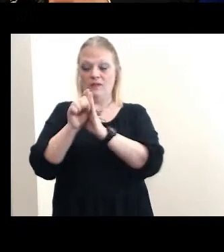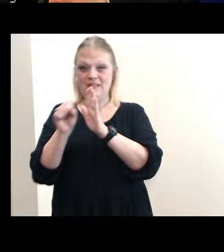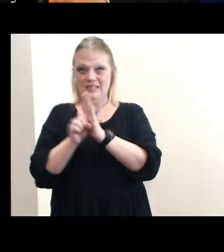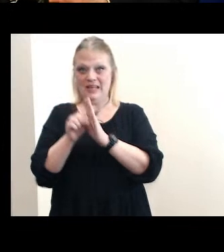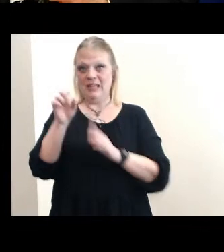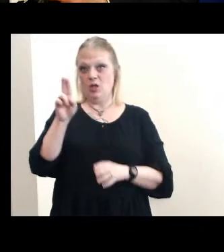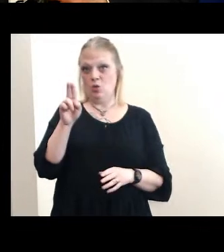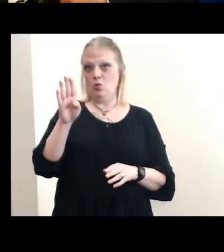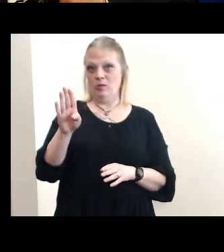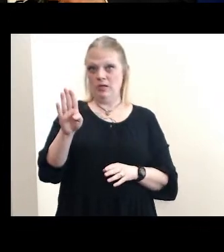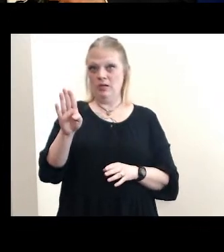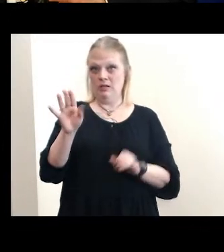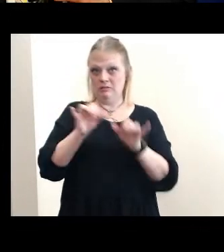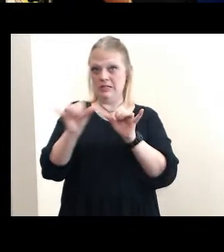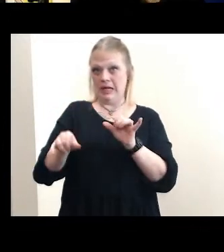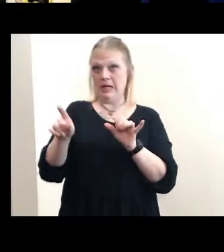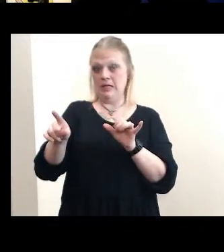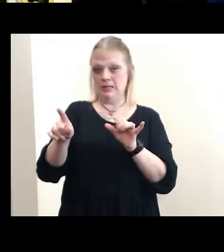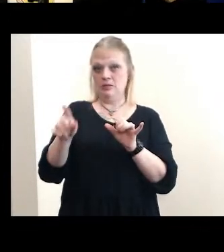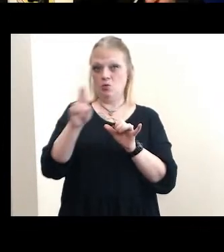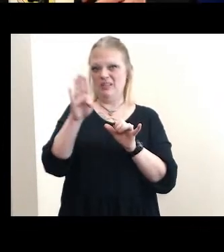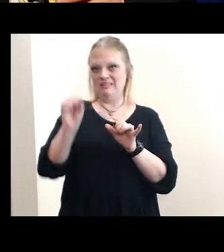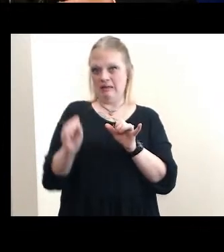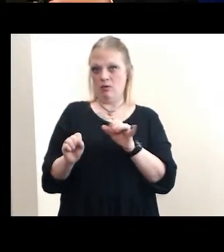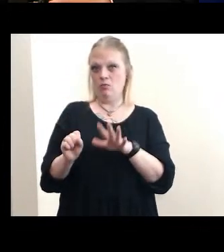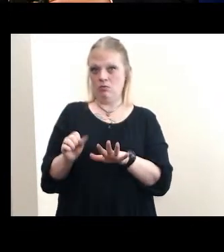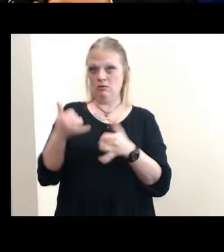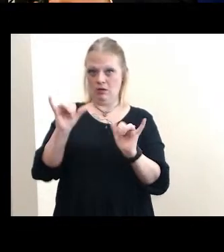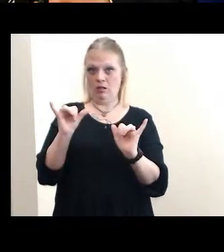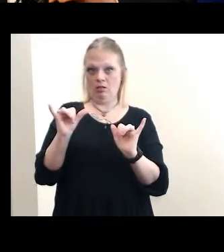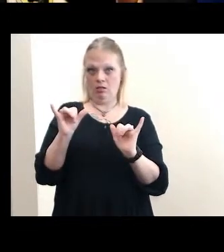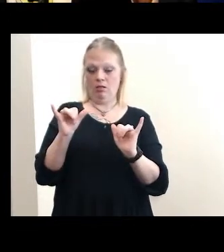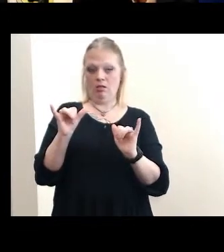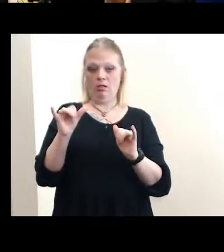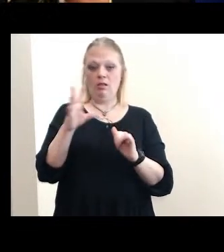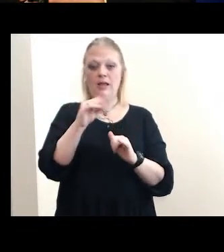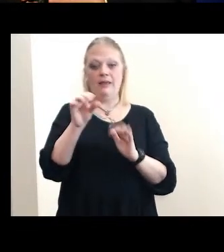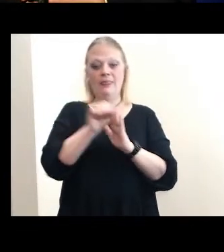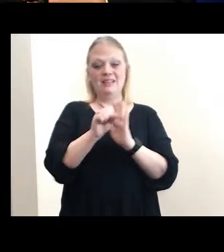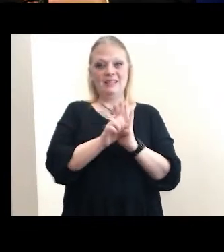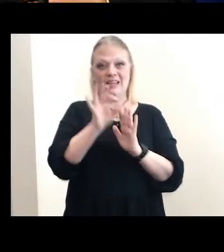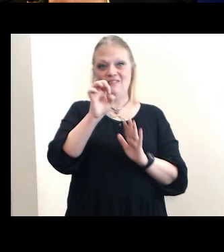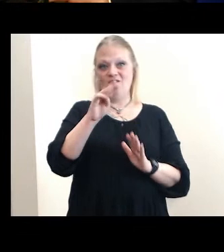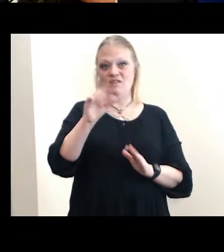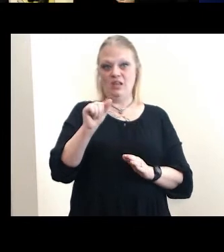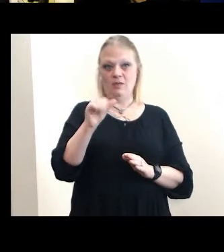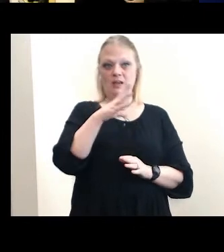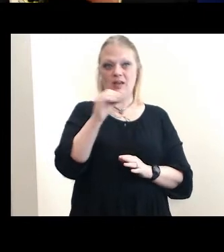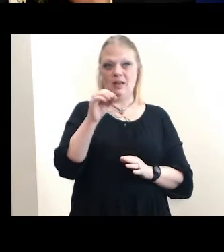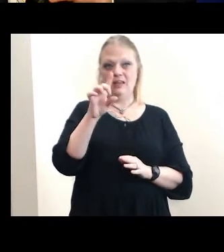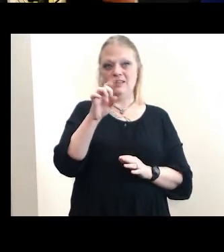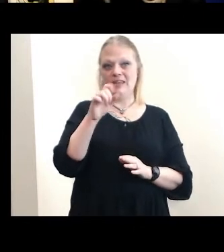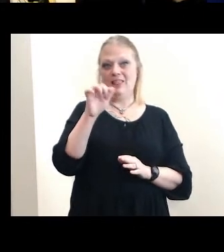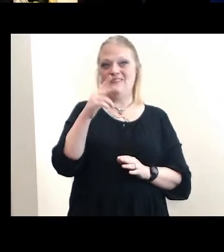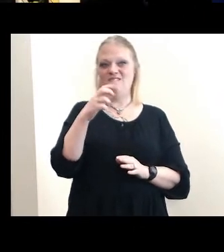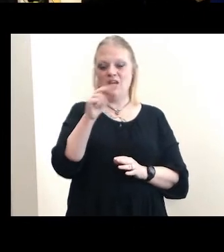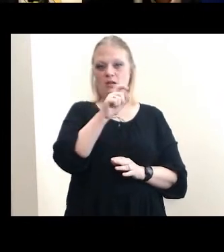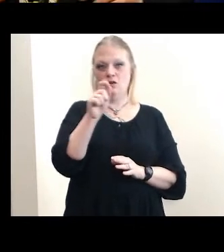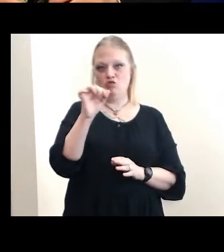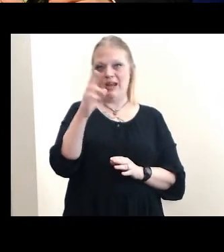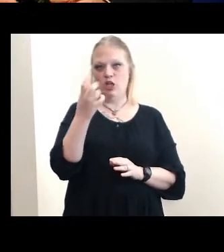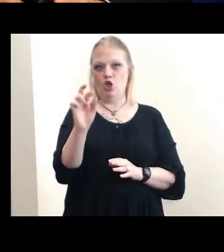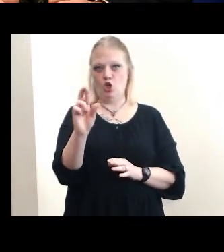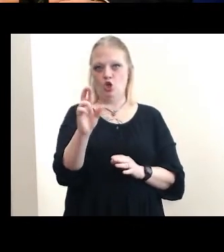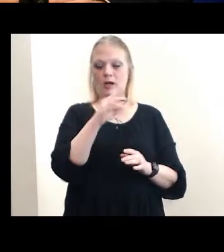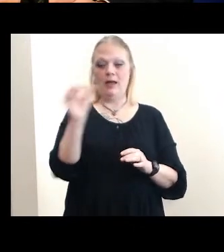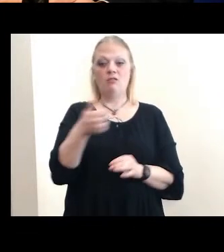which is at UB South, as well as the state FEMA site at Delavan Grider, and other